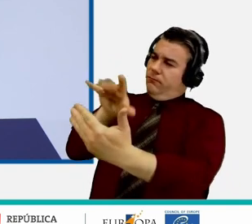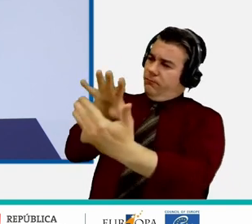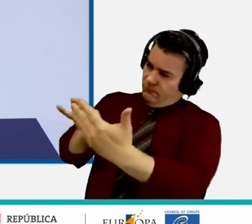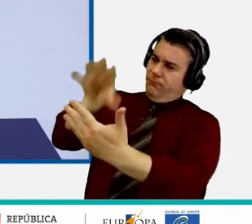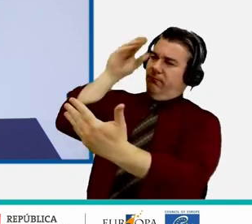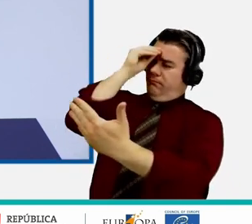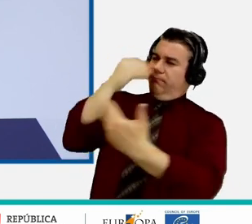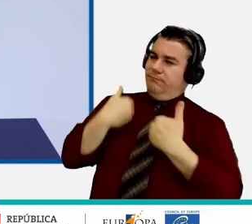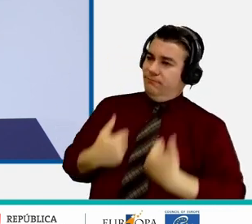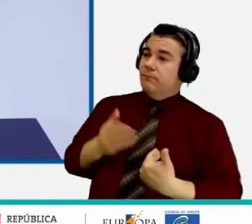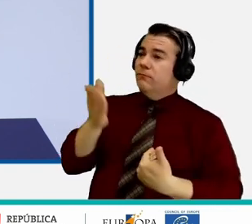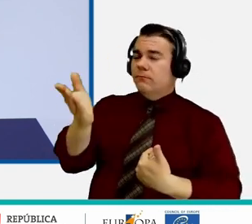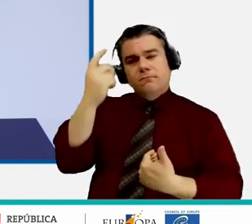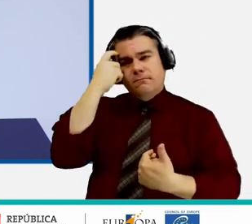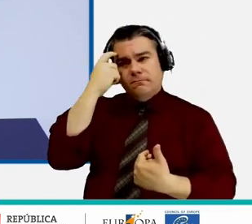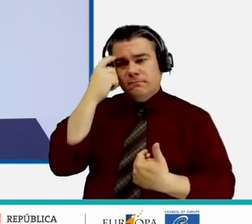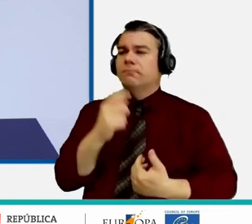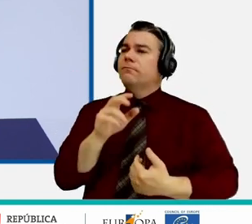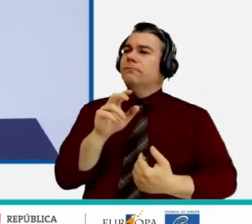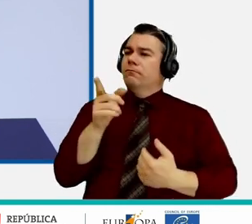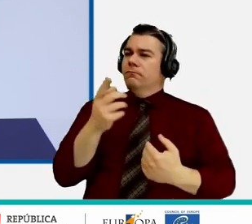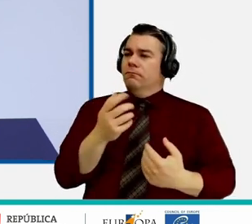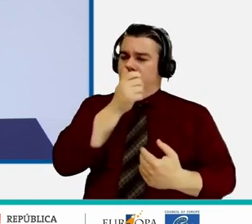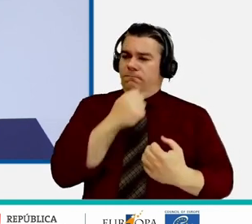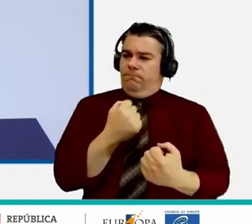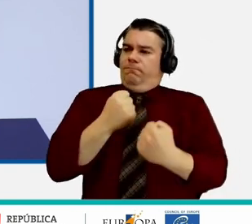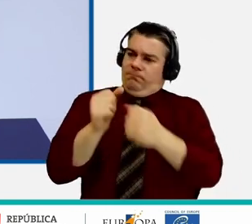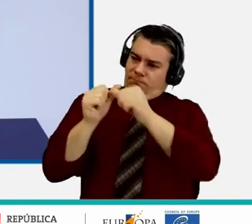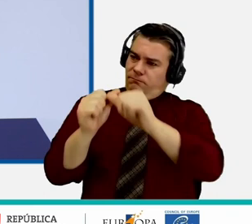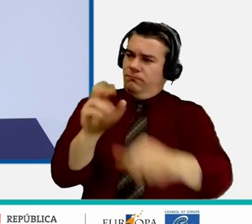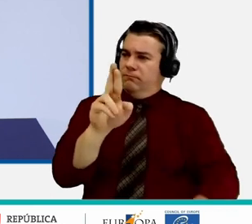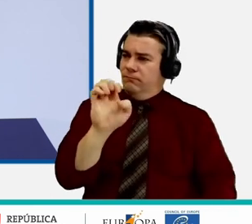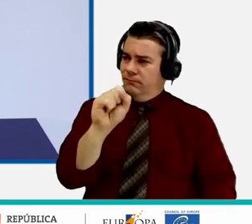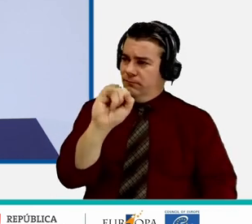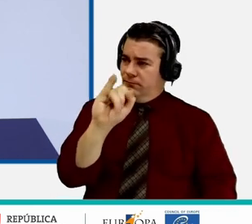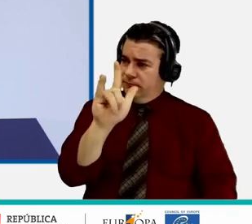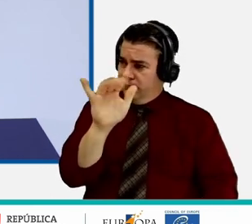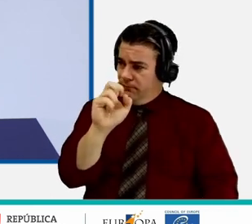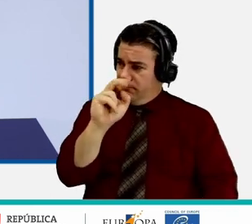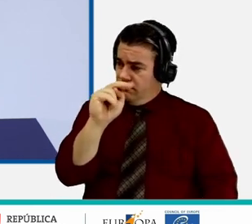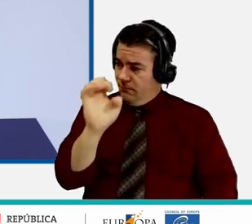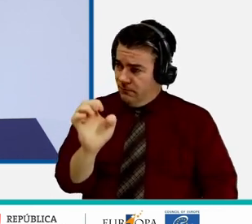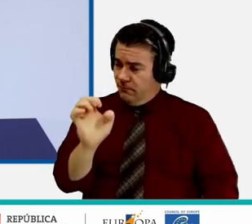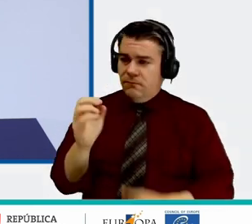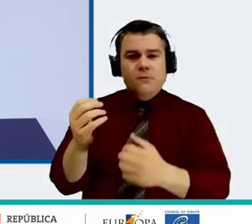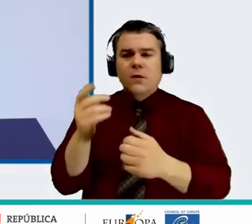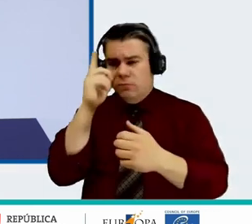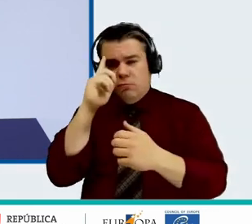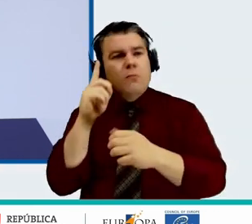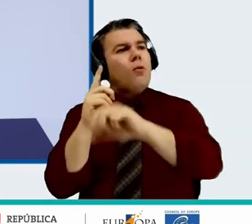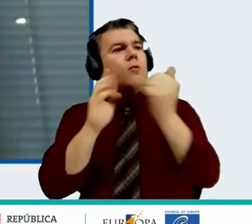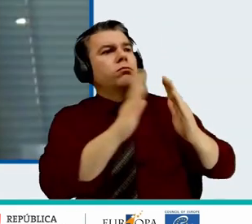to use your role as a resilience hub within making cities resilient to support other cities?